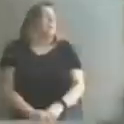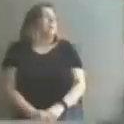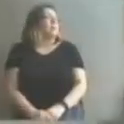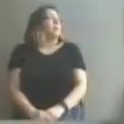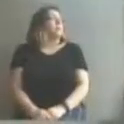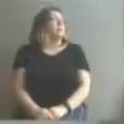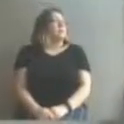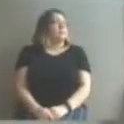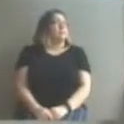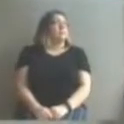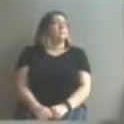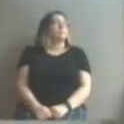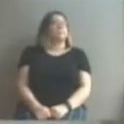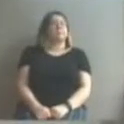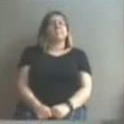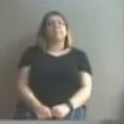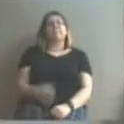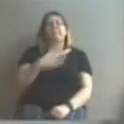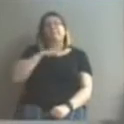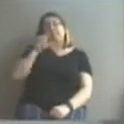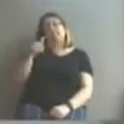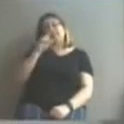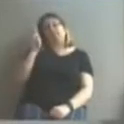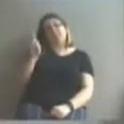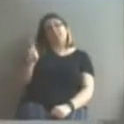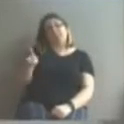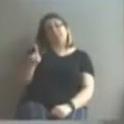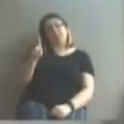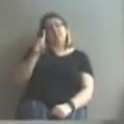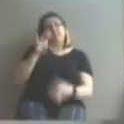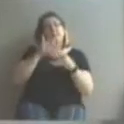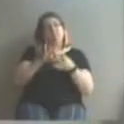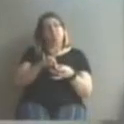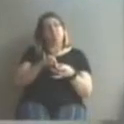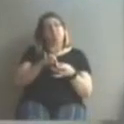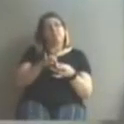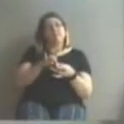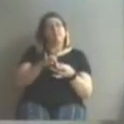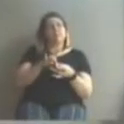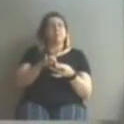the other question I have in regards to